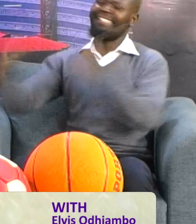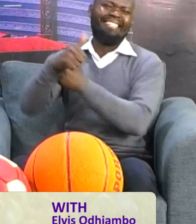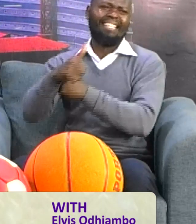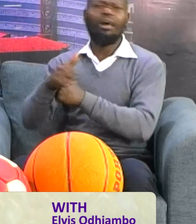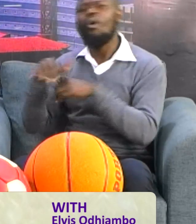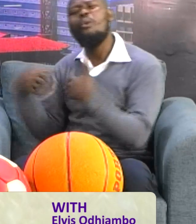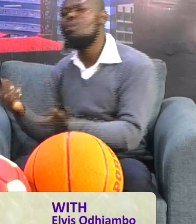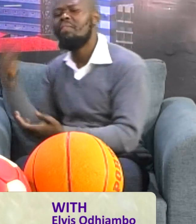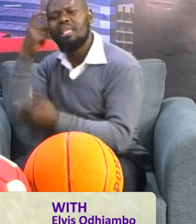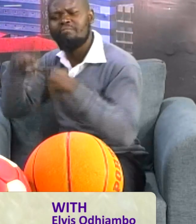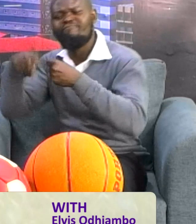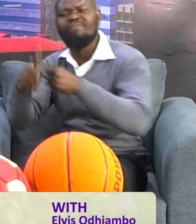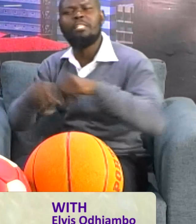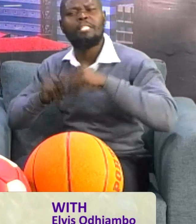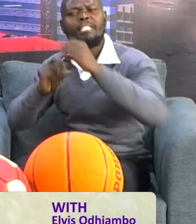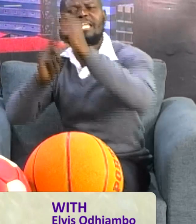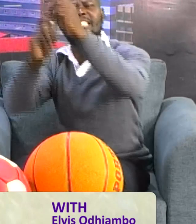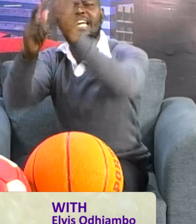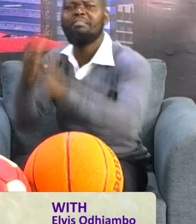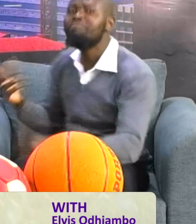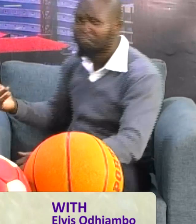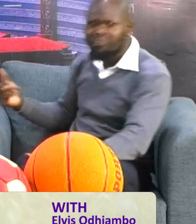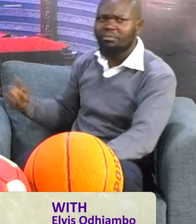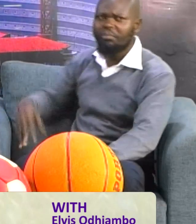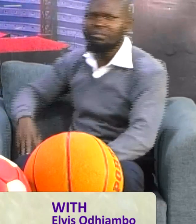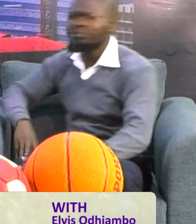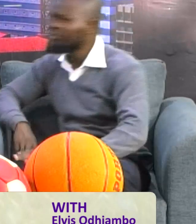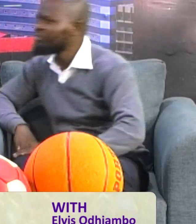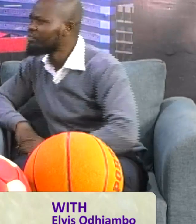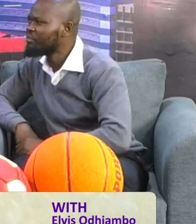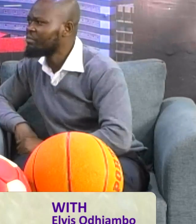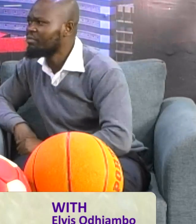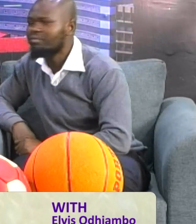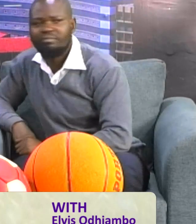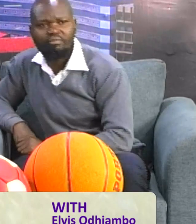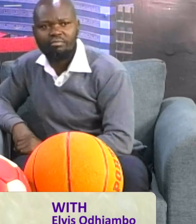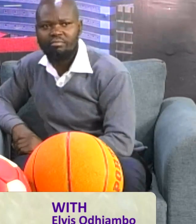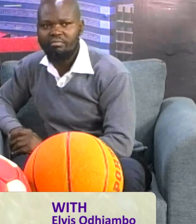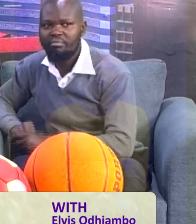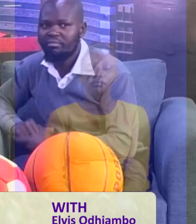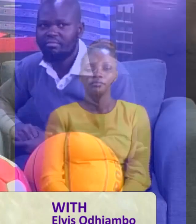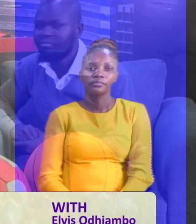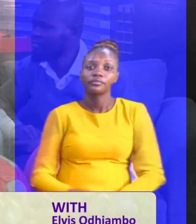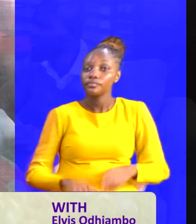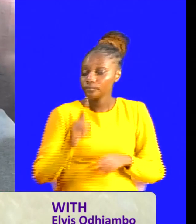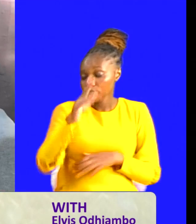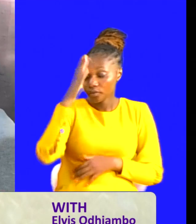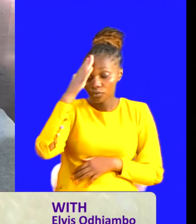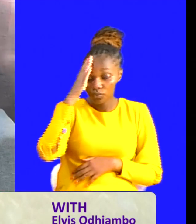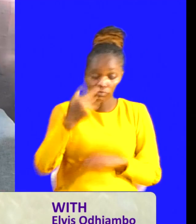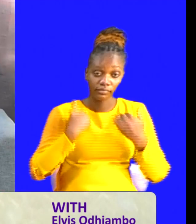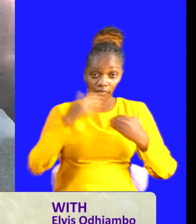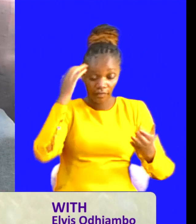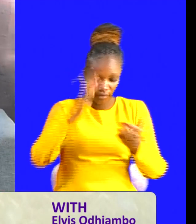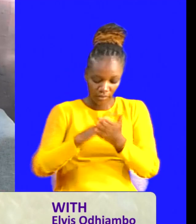because Vincent is a youth right now, meaning he has more energy. Right. How do you think they're going to progress on moving forward? One thing I do believe